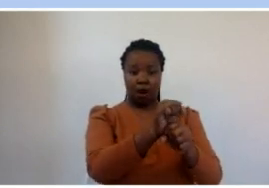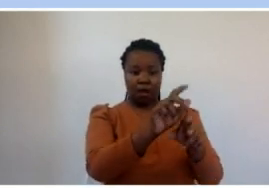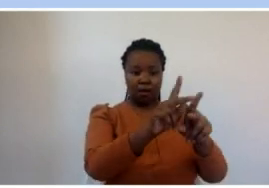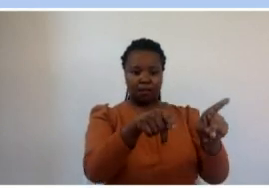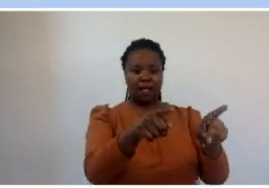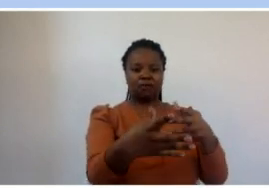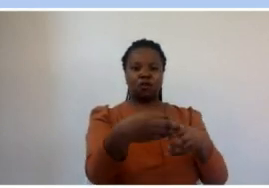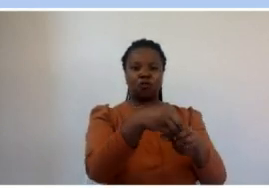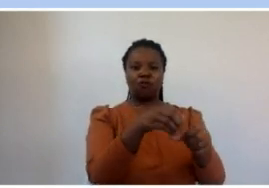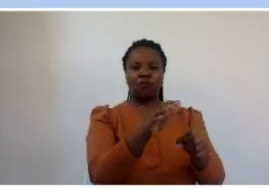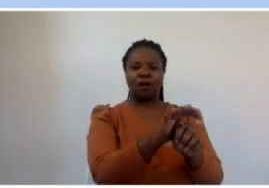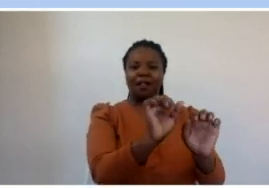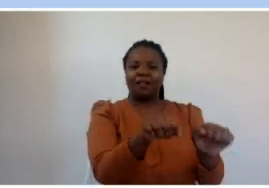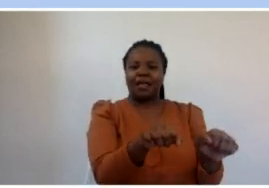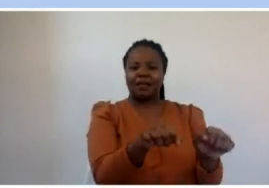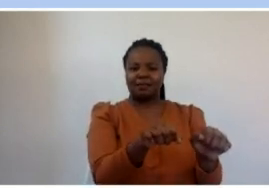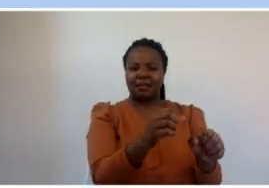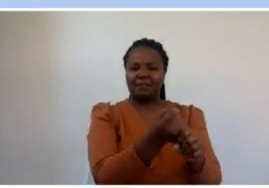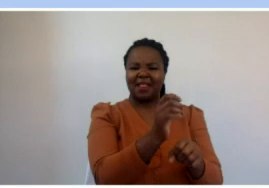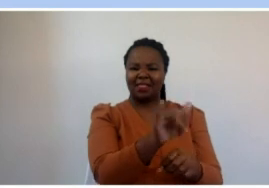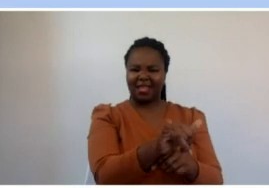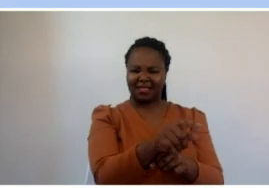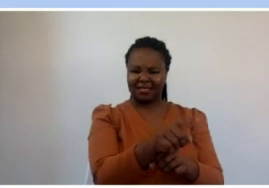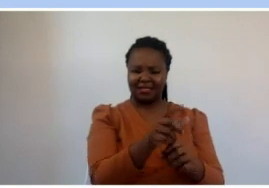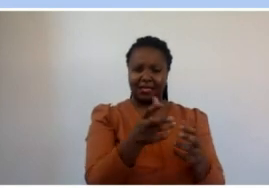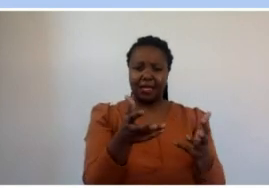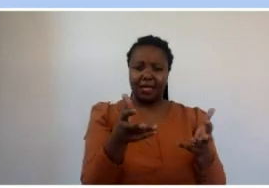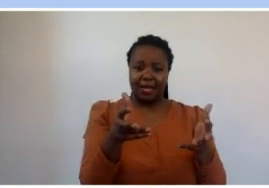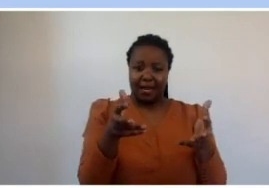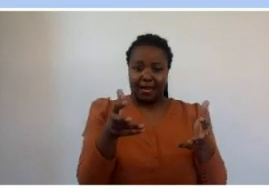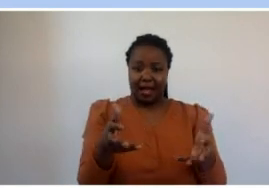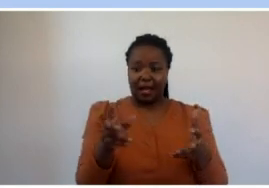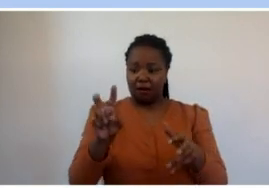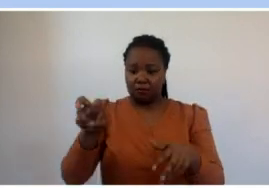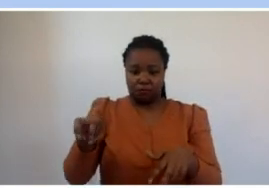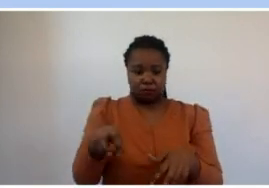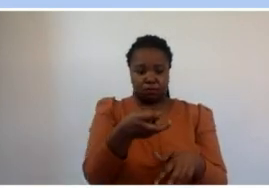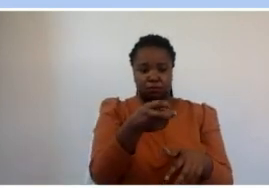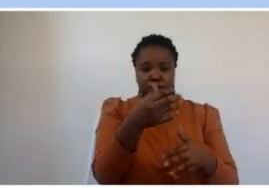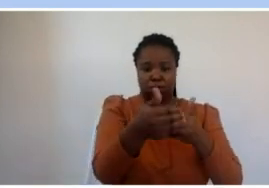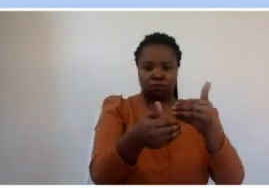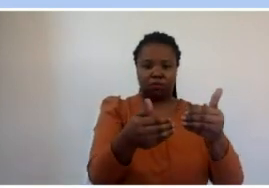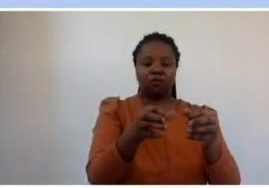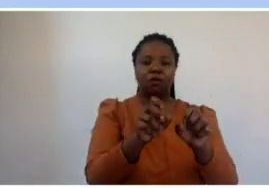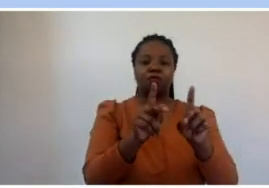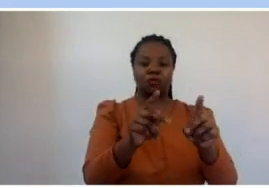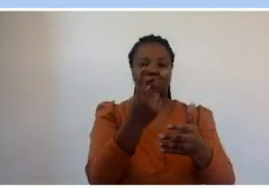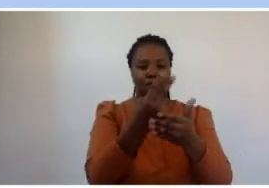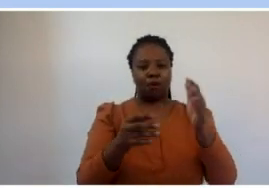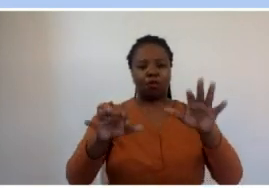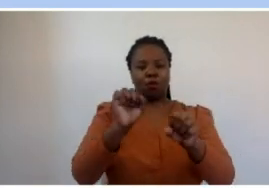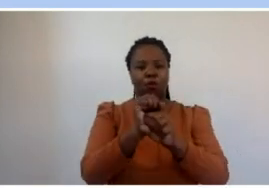of the child. So those transition periods are really an opportunity for the two sectors to work together.